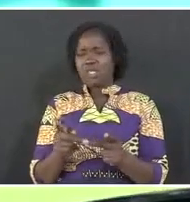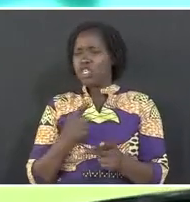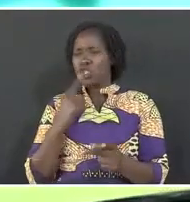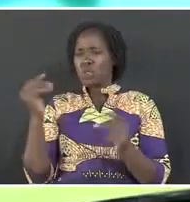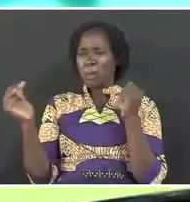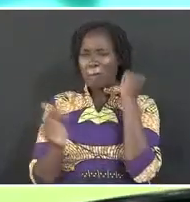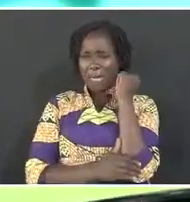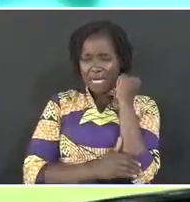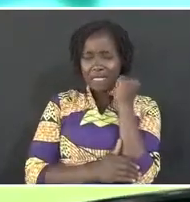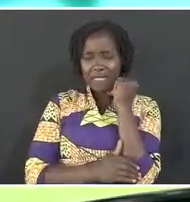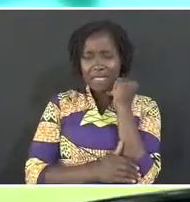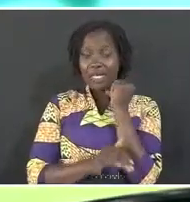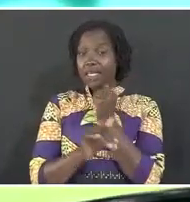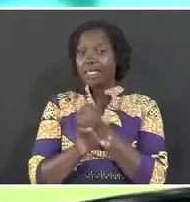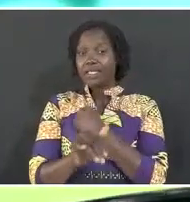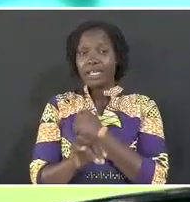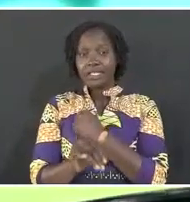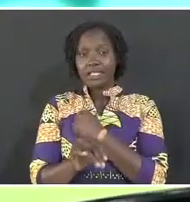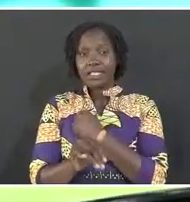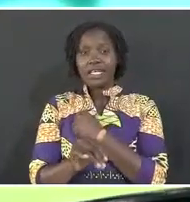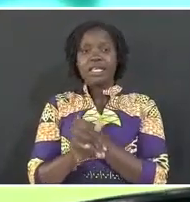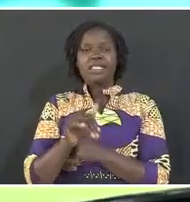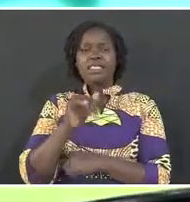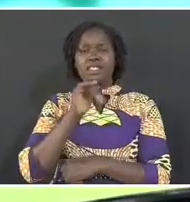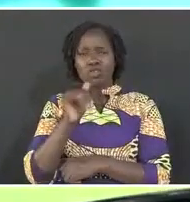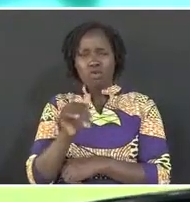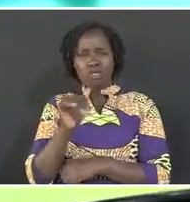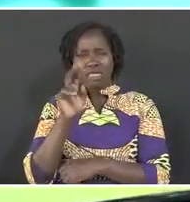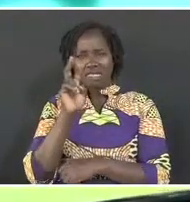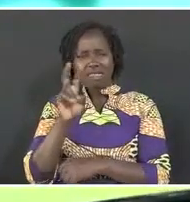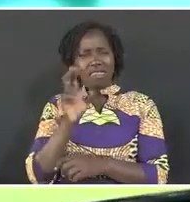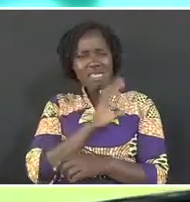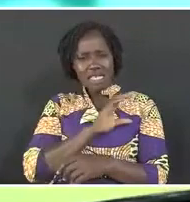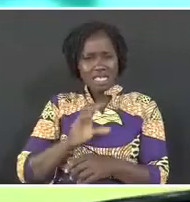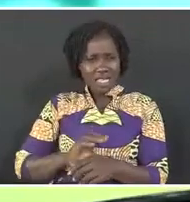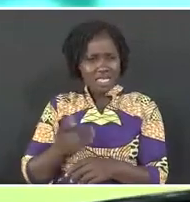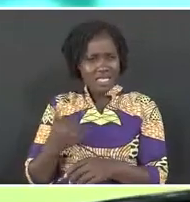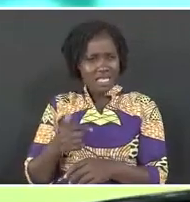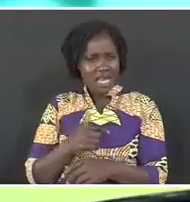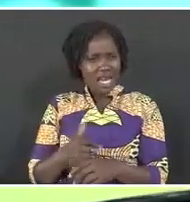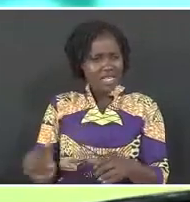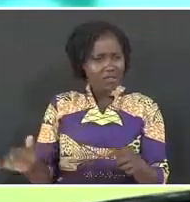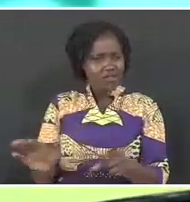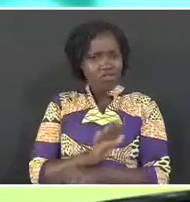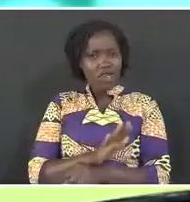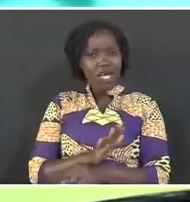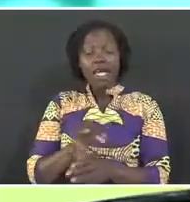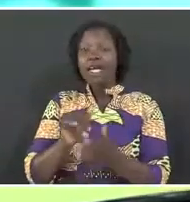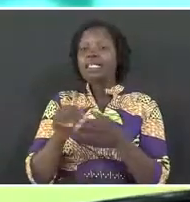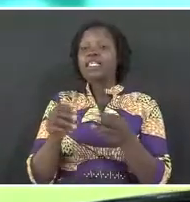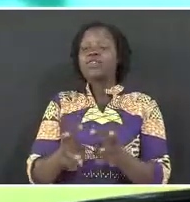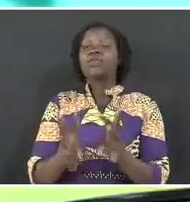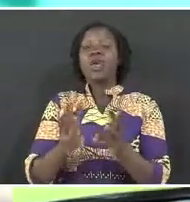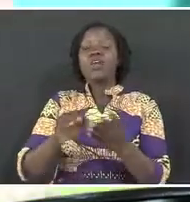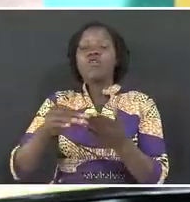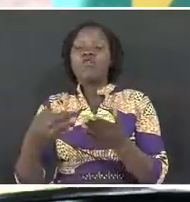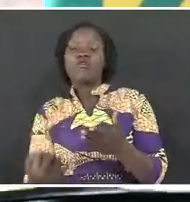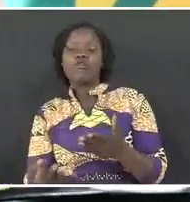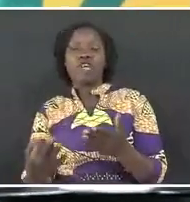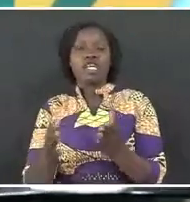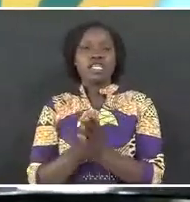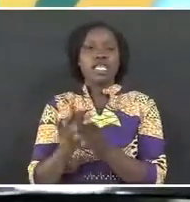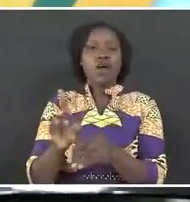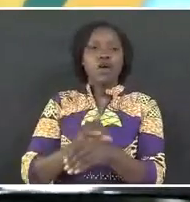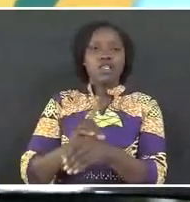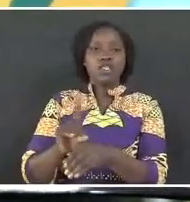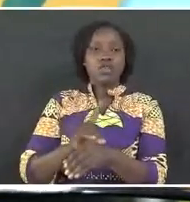bad that they don't see Christ in us at all. And that way, we fail in our